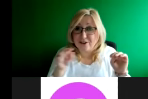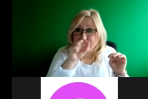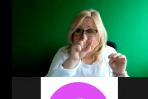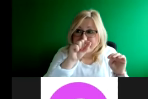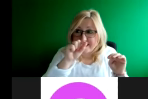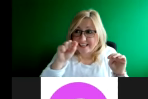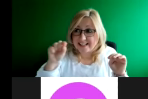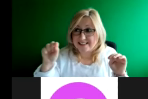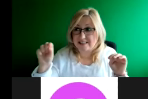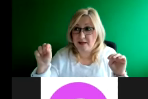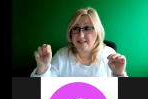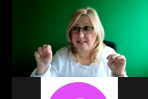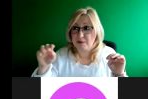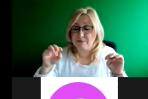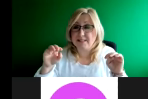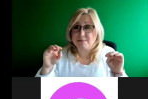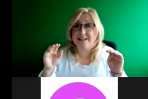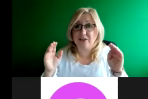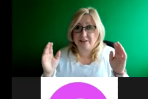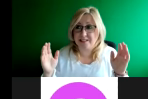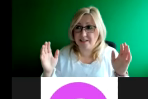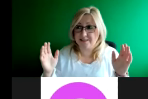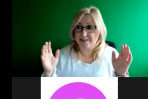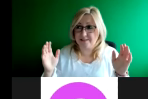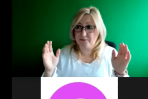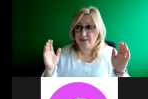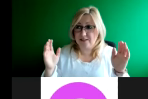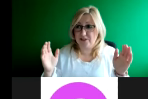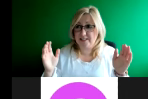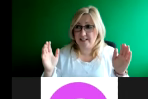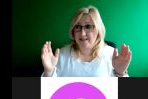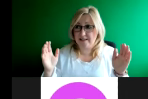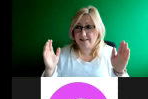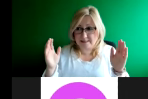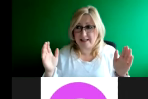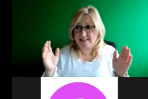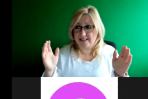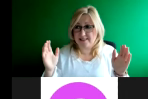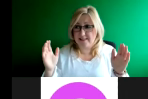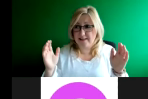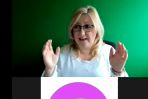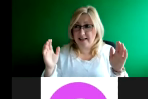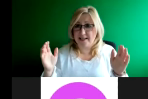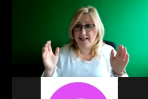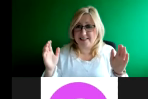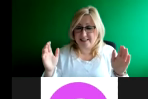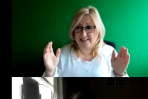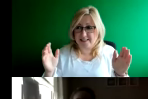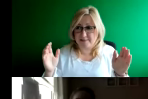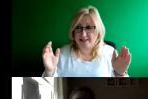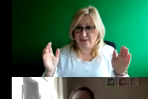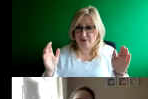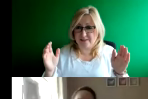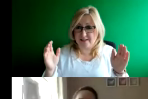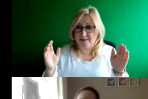these are all really thin lines of semantics. People can spend 30 years studying semantics and analyzing things